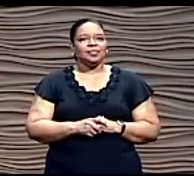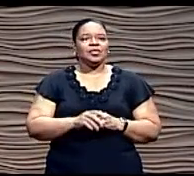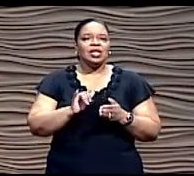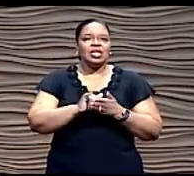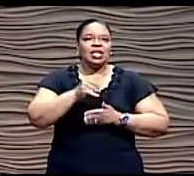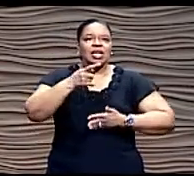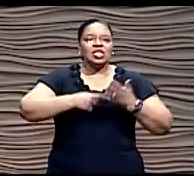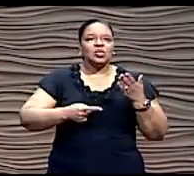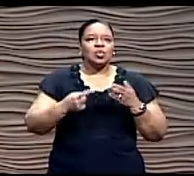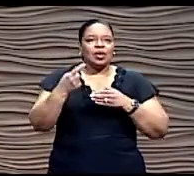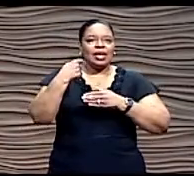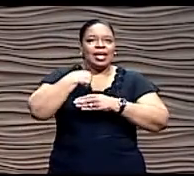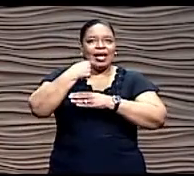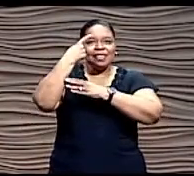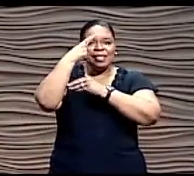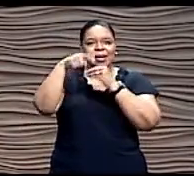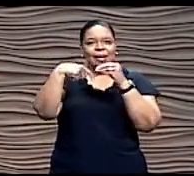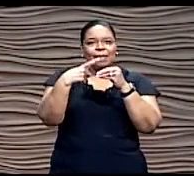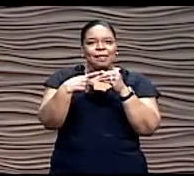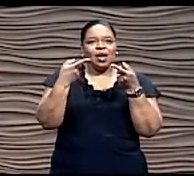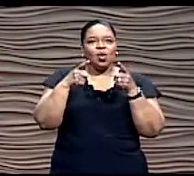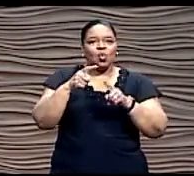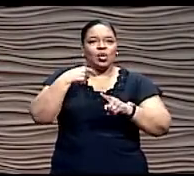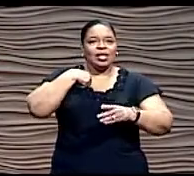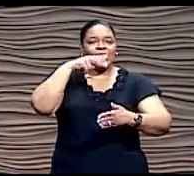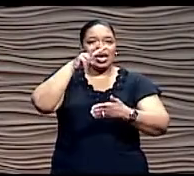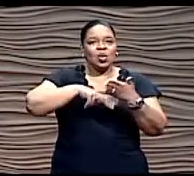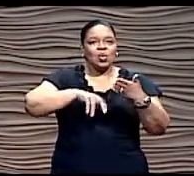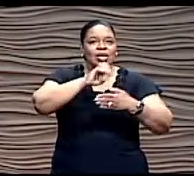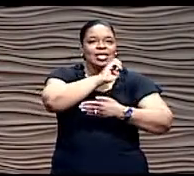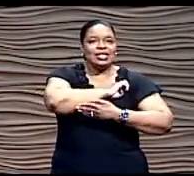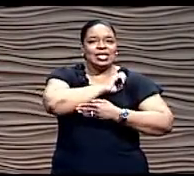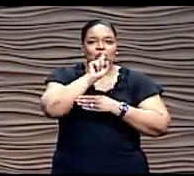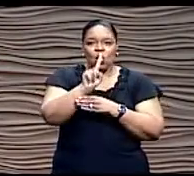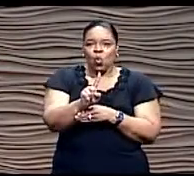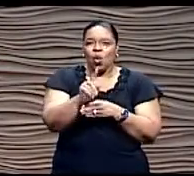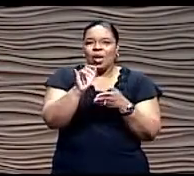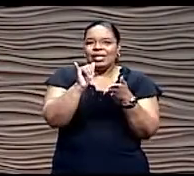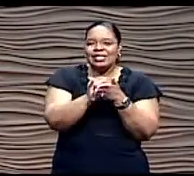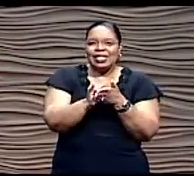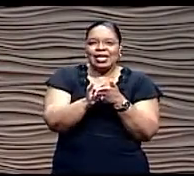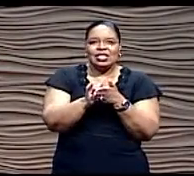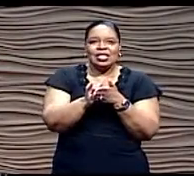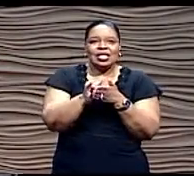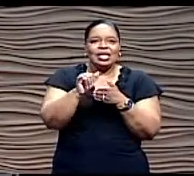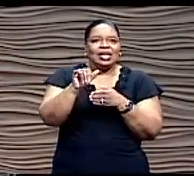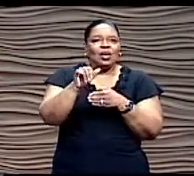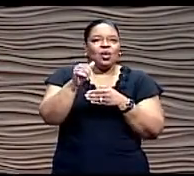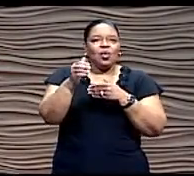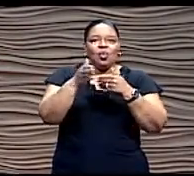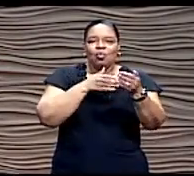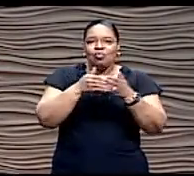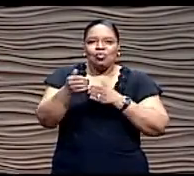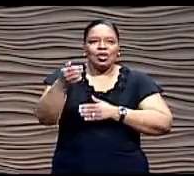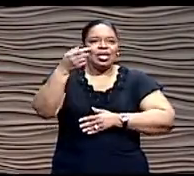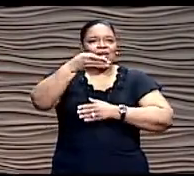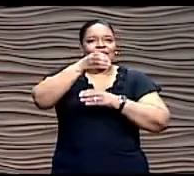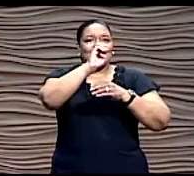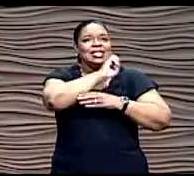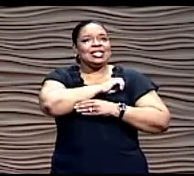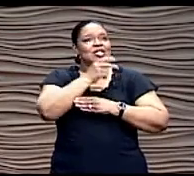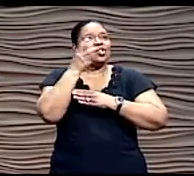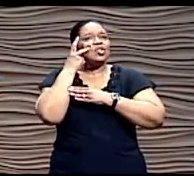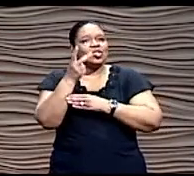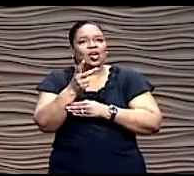comes to mind when I read Ezekiel 1, is that whatever he saw and